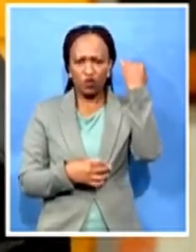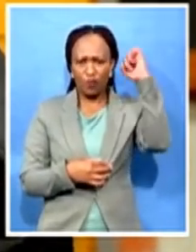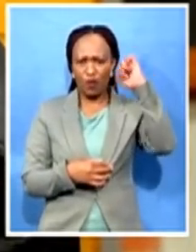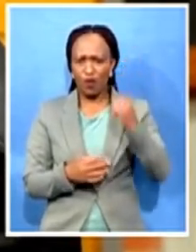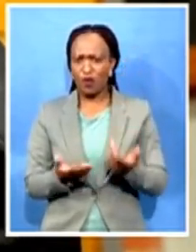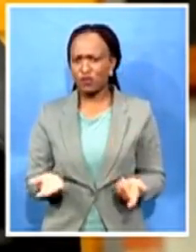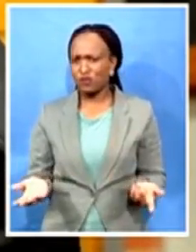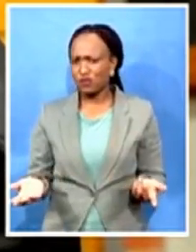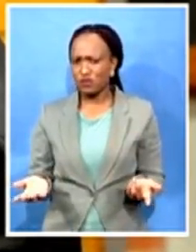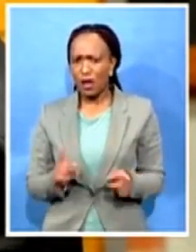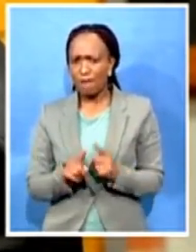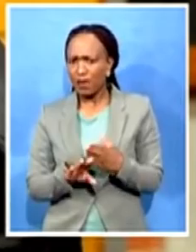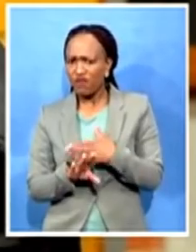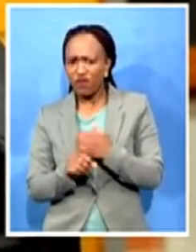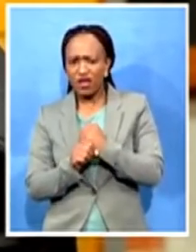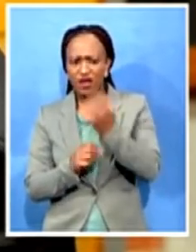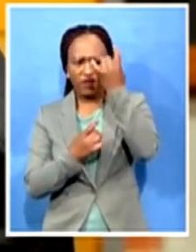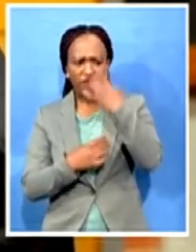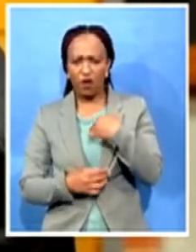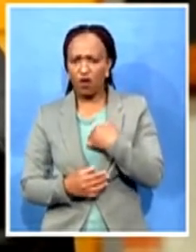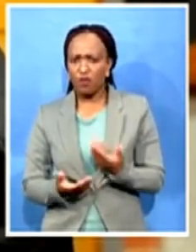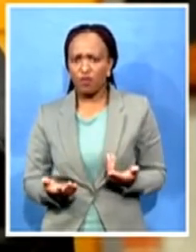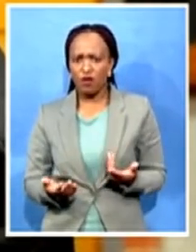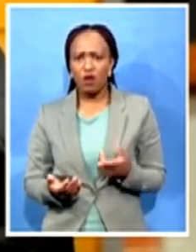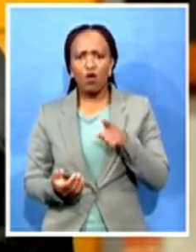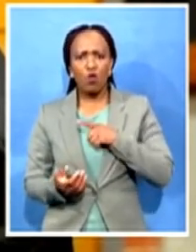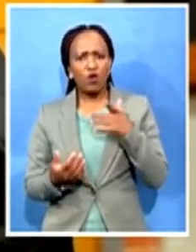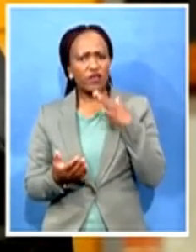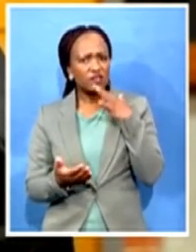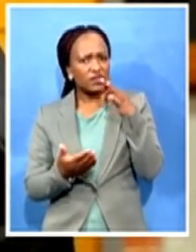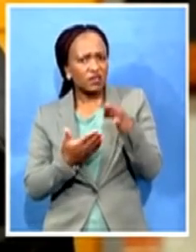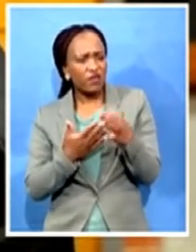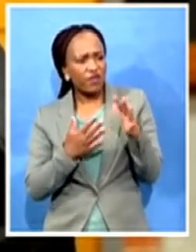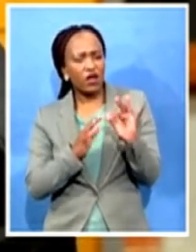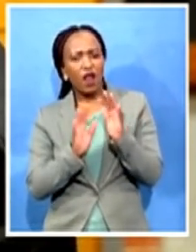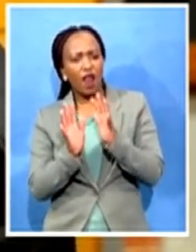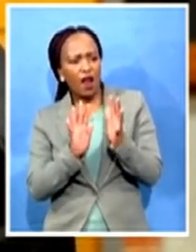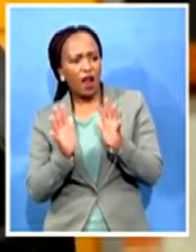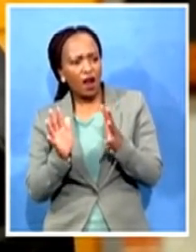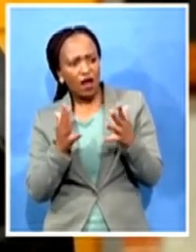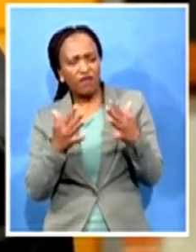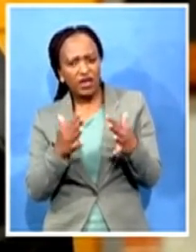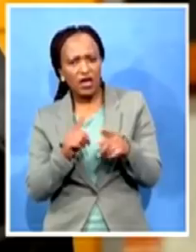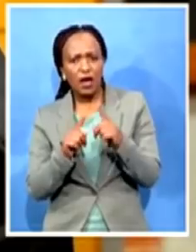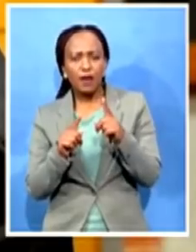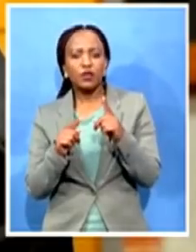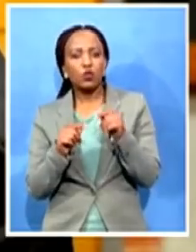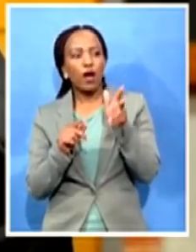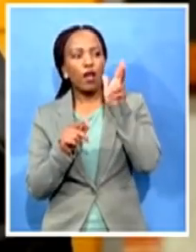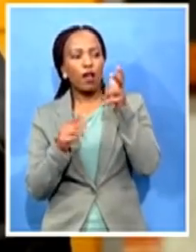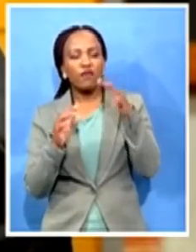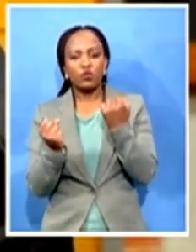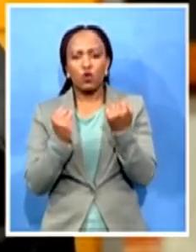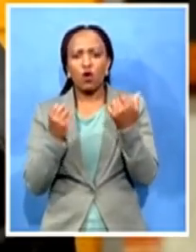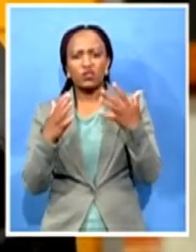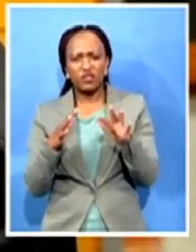bail. We'd actually spoken about an amount, depending what the court would decide after hearing all the facts, etc. So I'm not sure what the